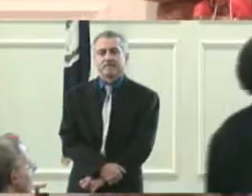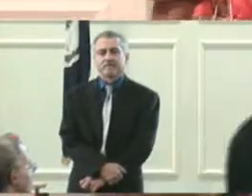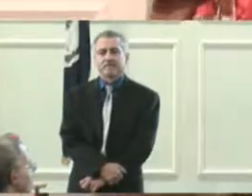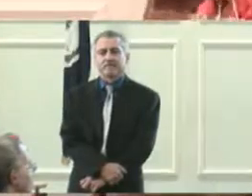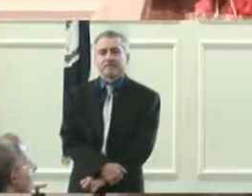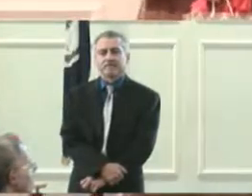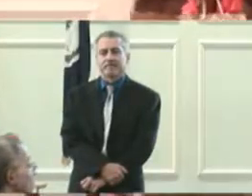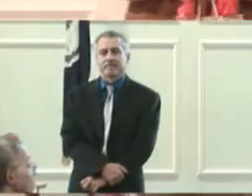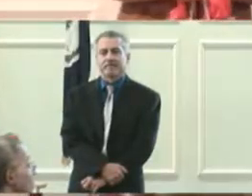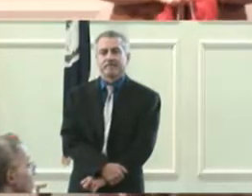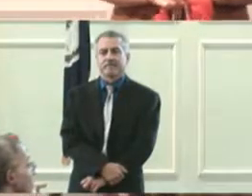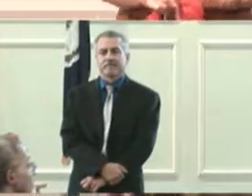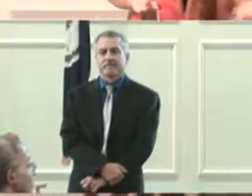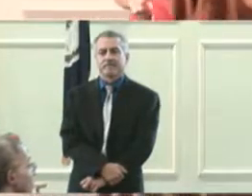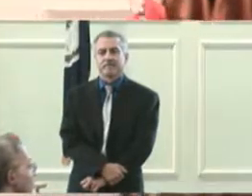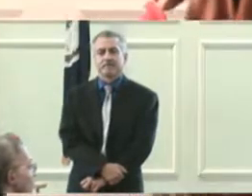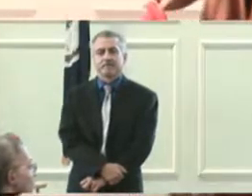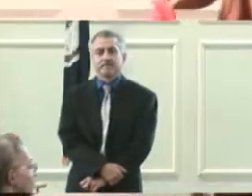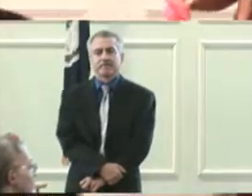Chloe Garvey. Okay.